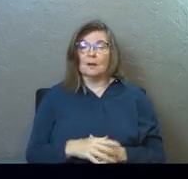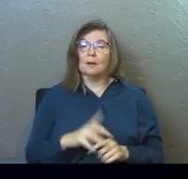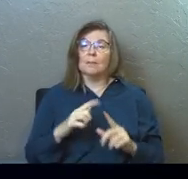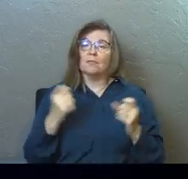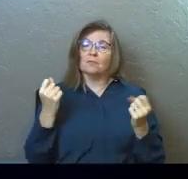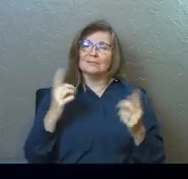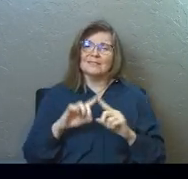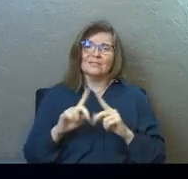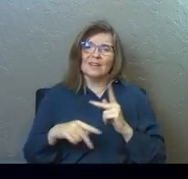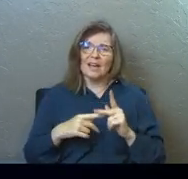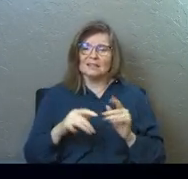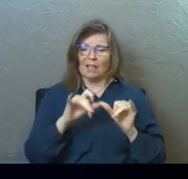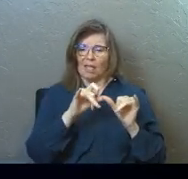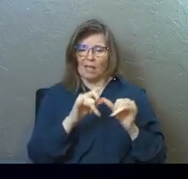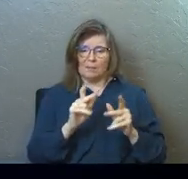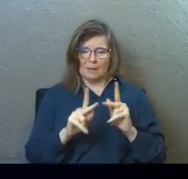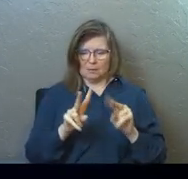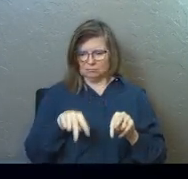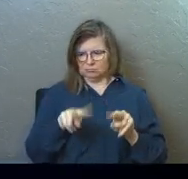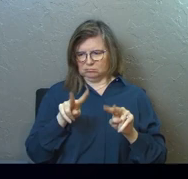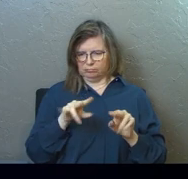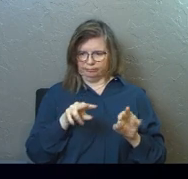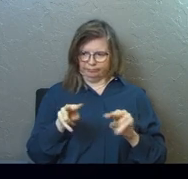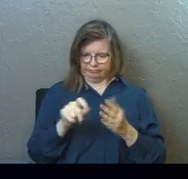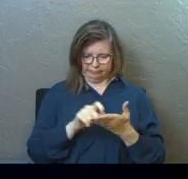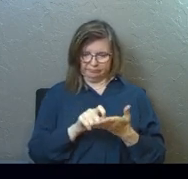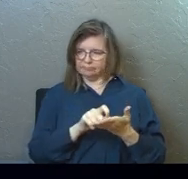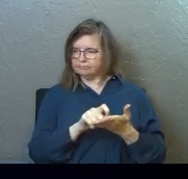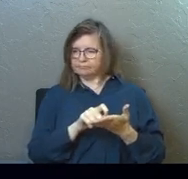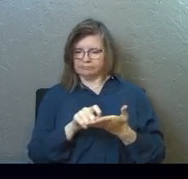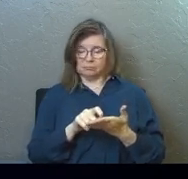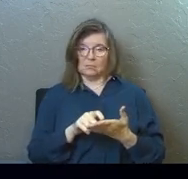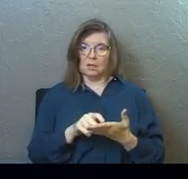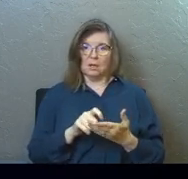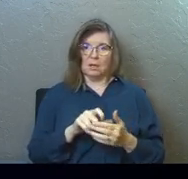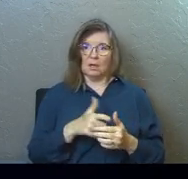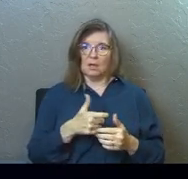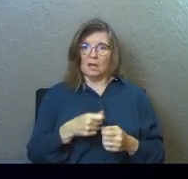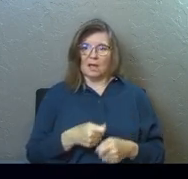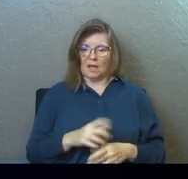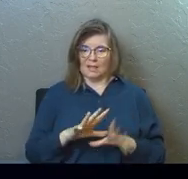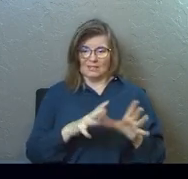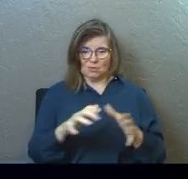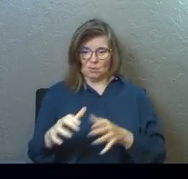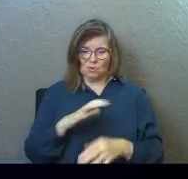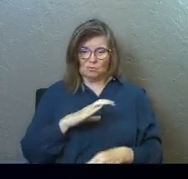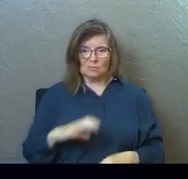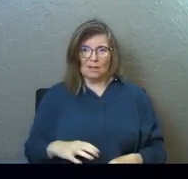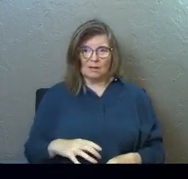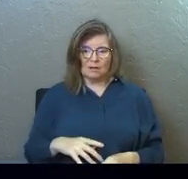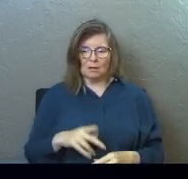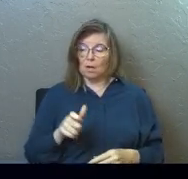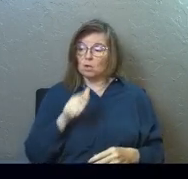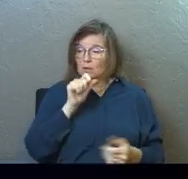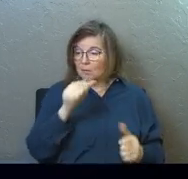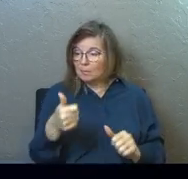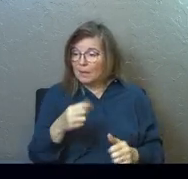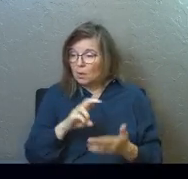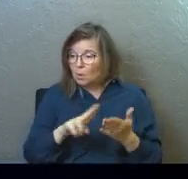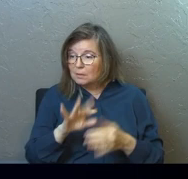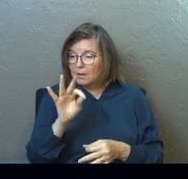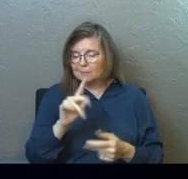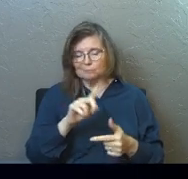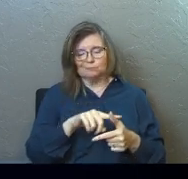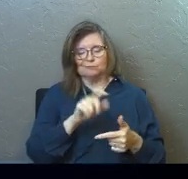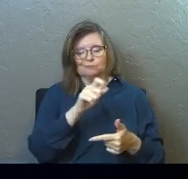But I'm saying there's all kinds of metrics that people can be judging each other on and throwing fellow Christians into these little categories. Like, you haven't been baptized in the